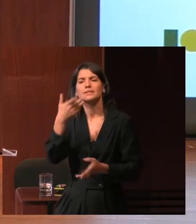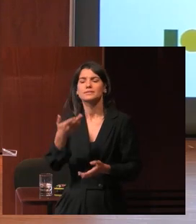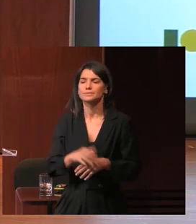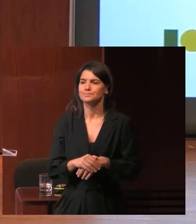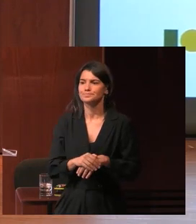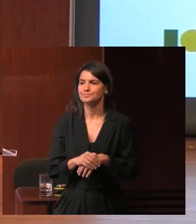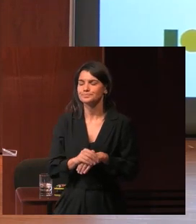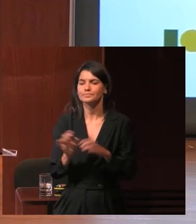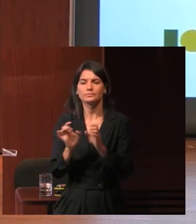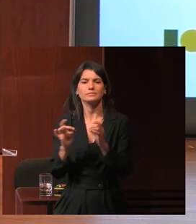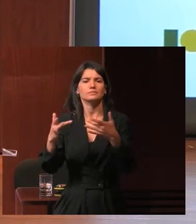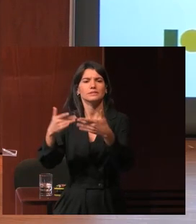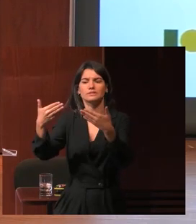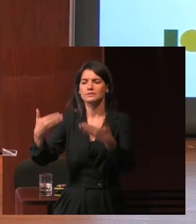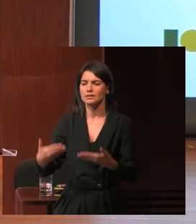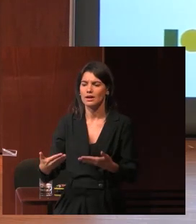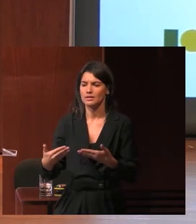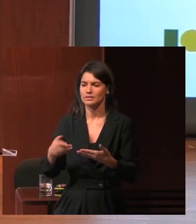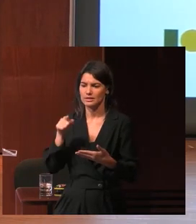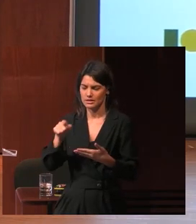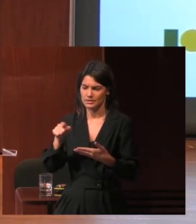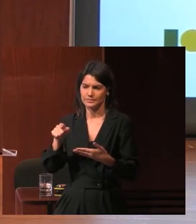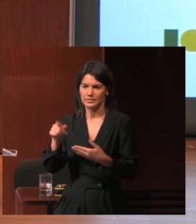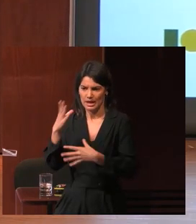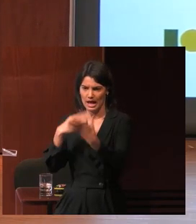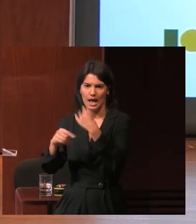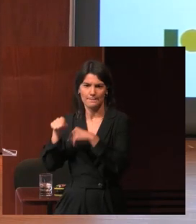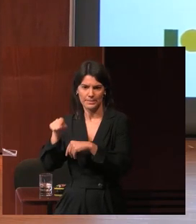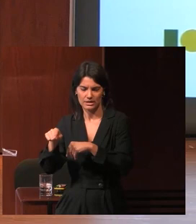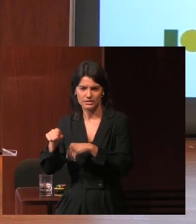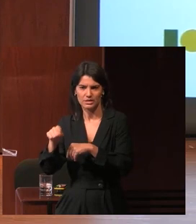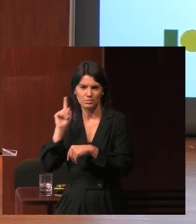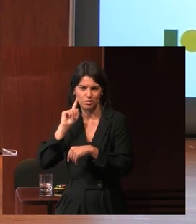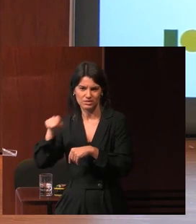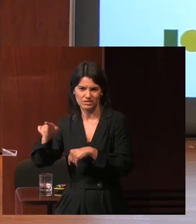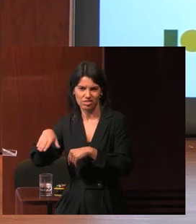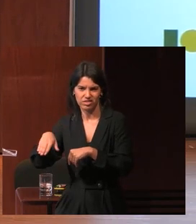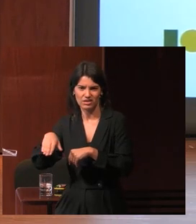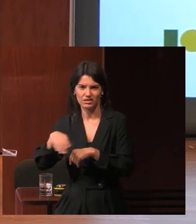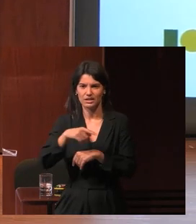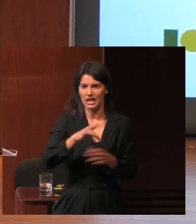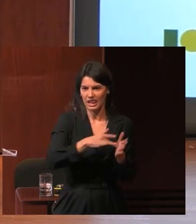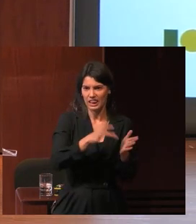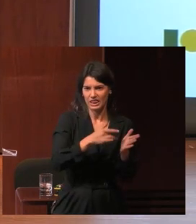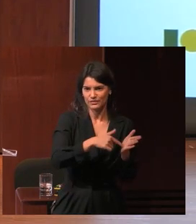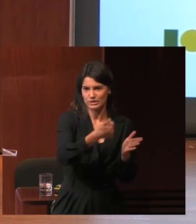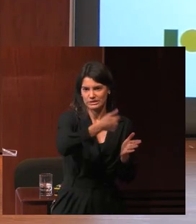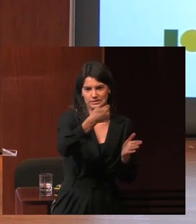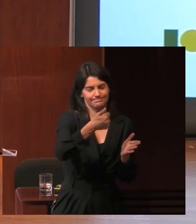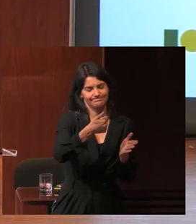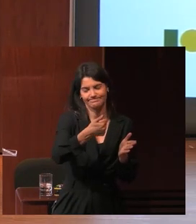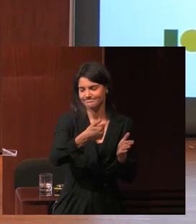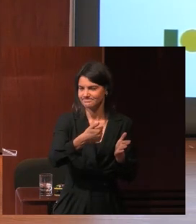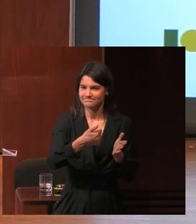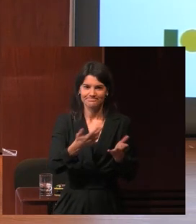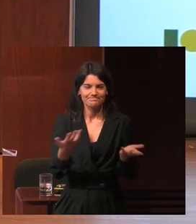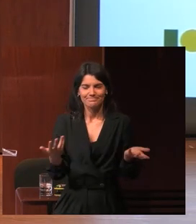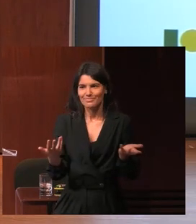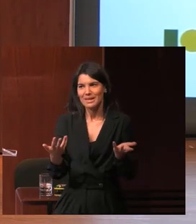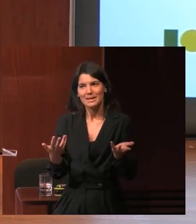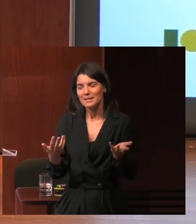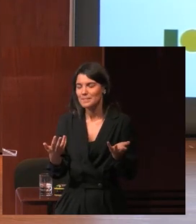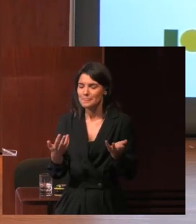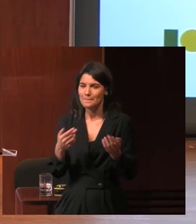website is less important than learning through a book. That is not the case, in my